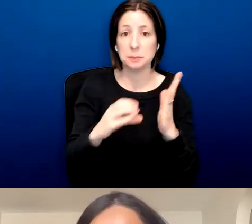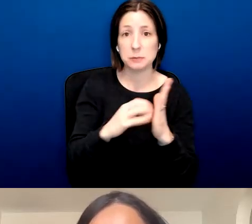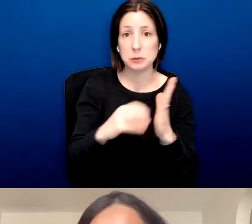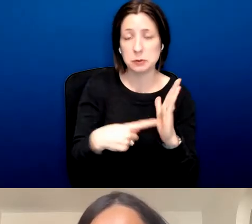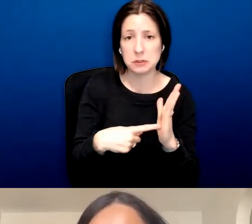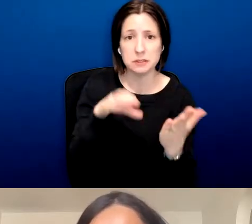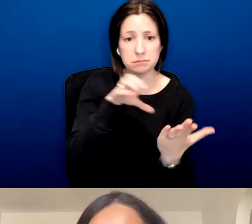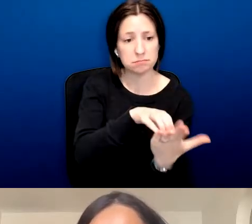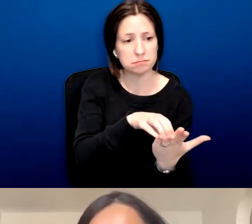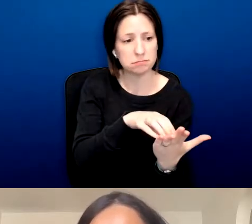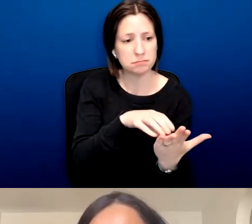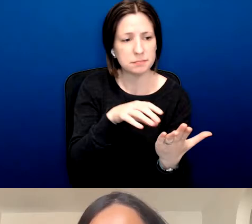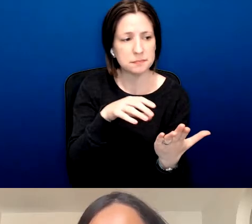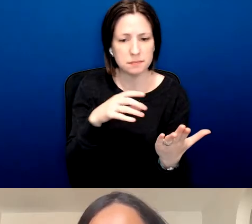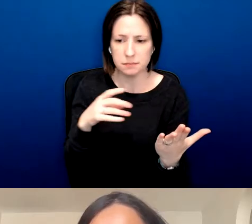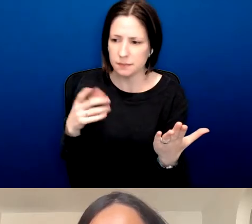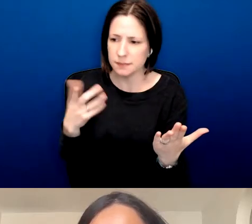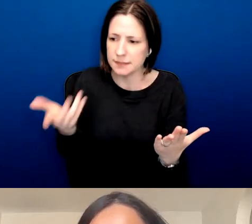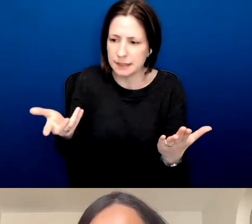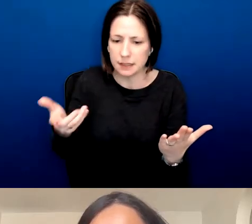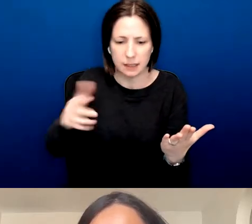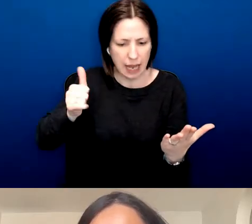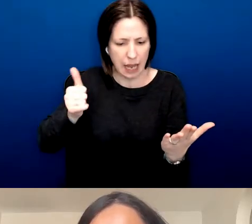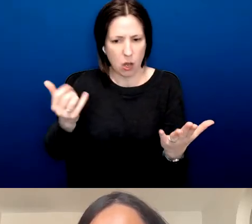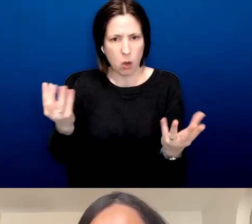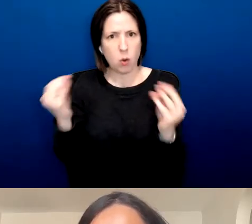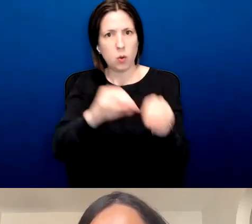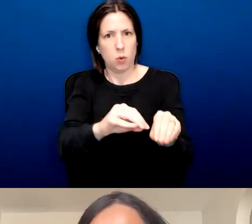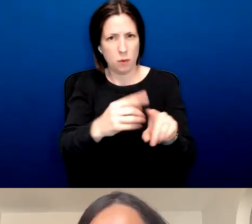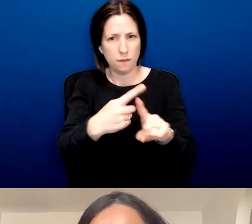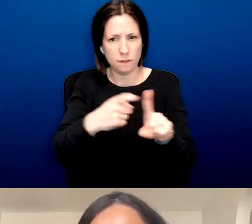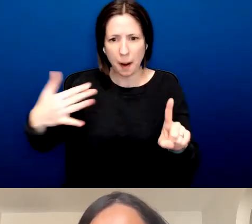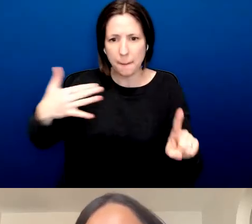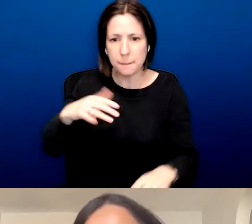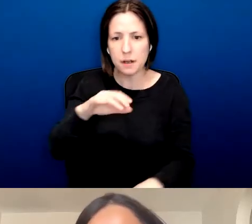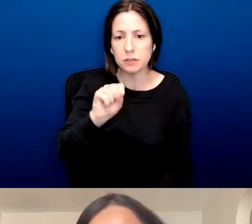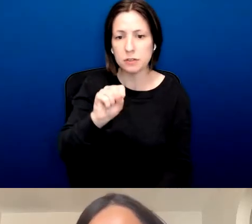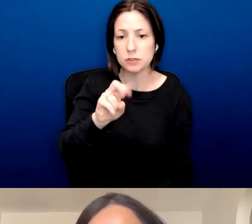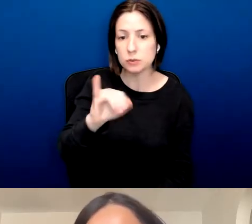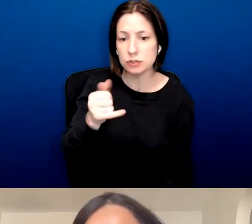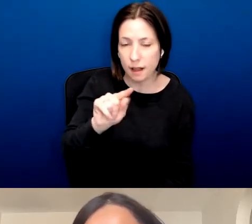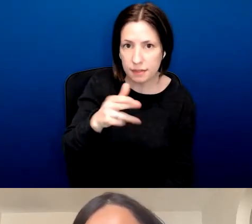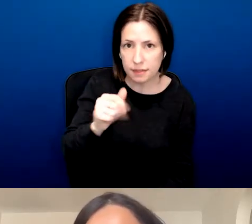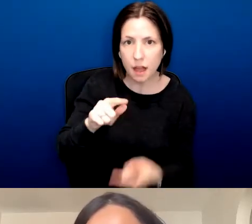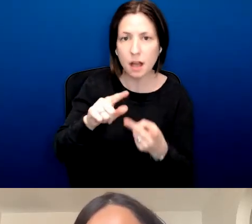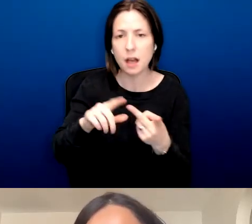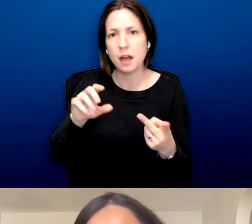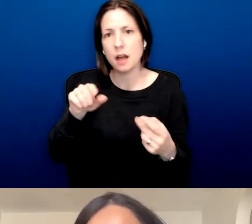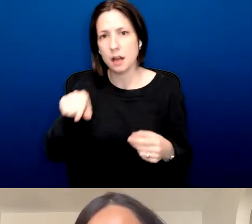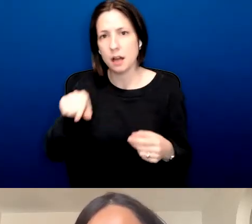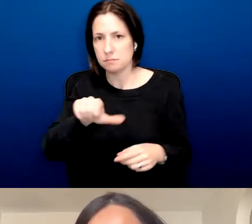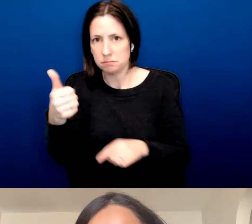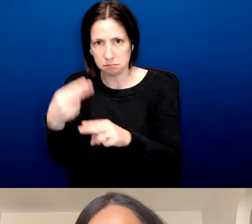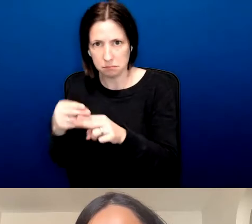say, because of work that people like Sujata and Vijeta are doing, and there are several others doing this work in